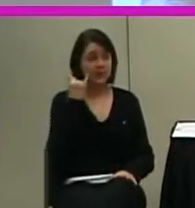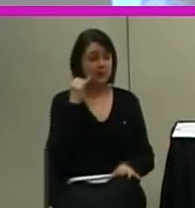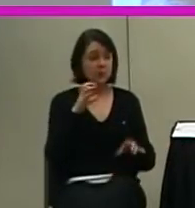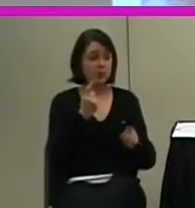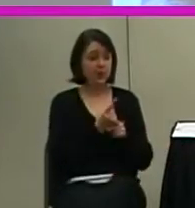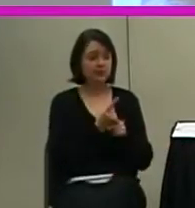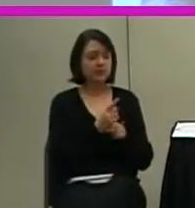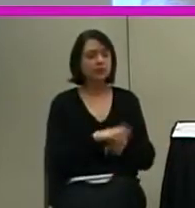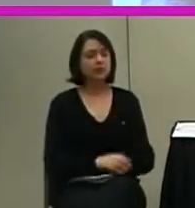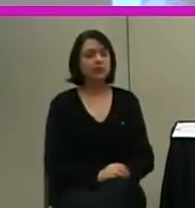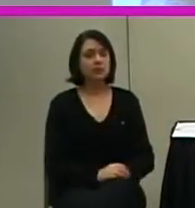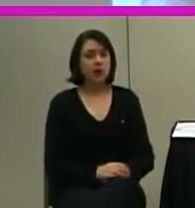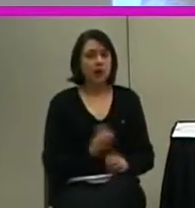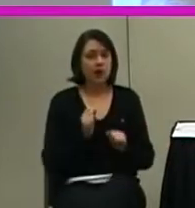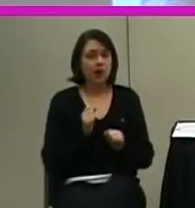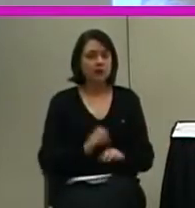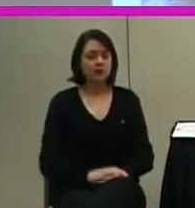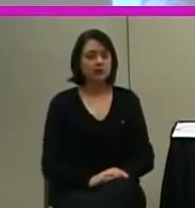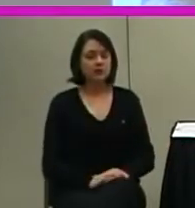right.